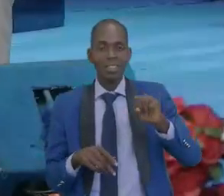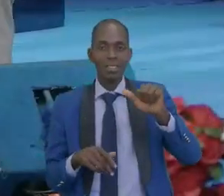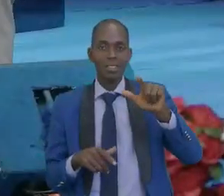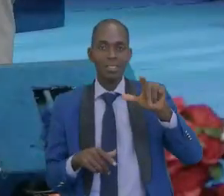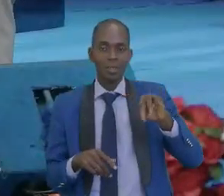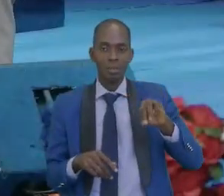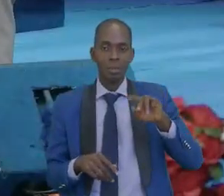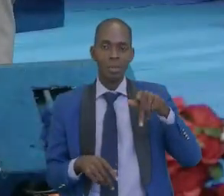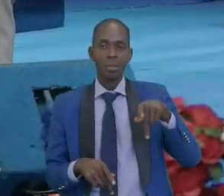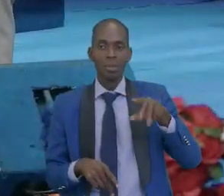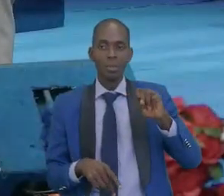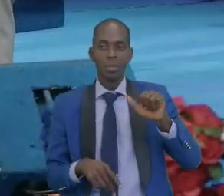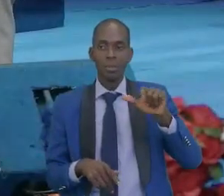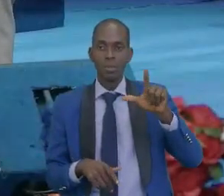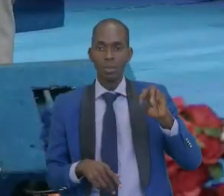43.